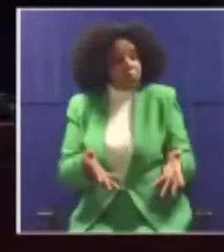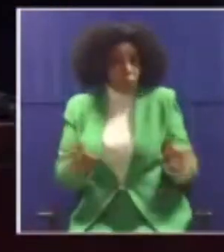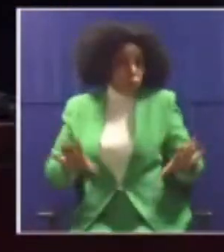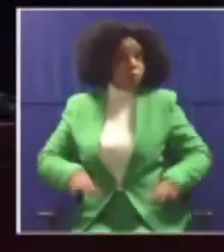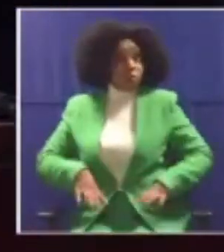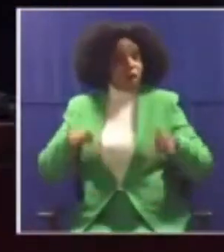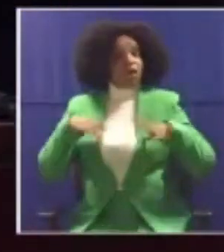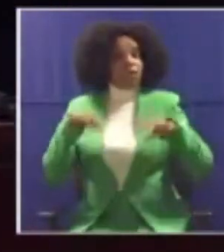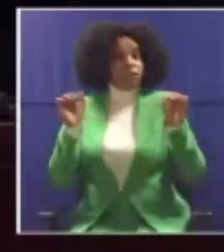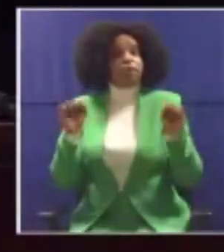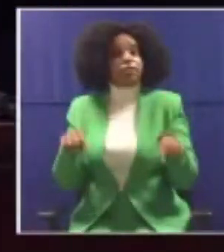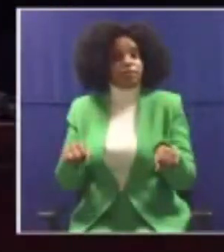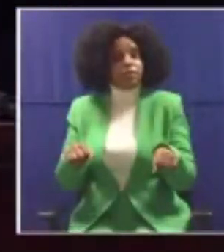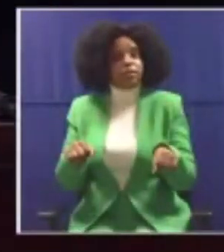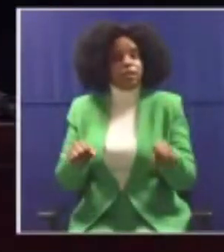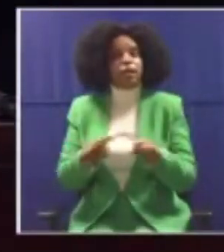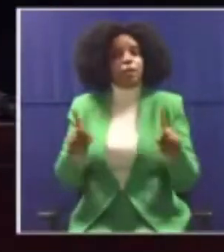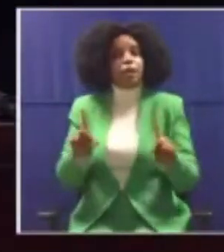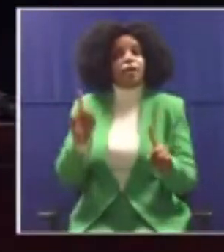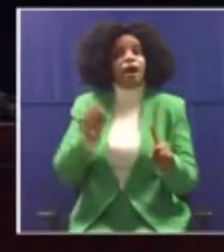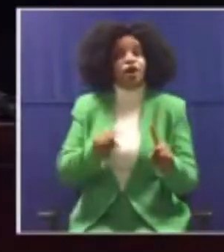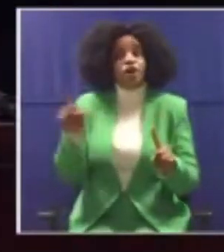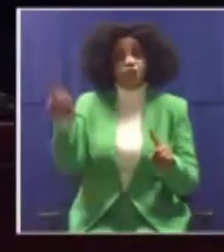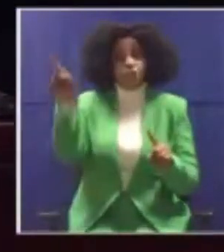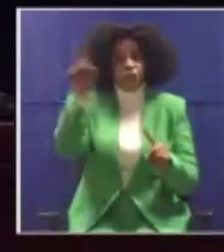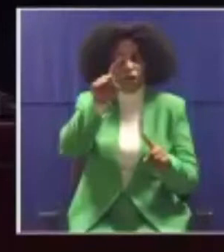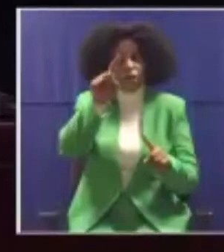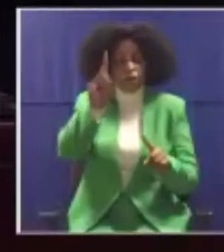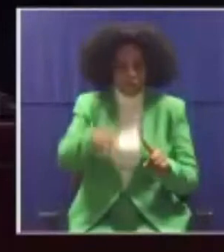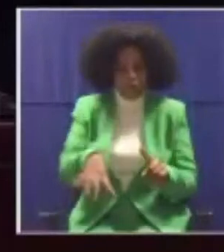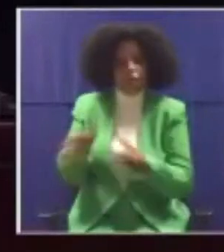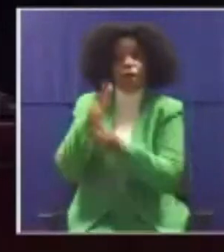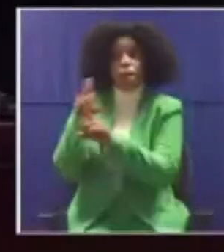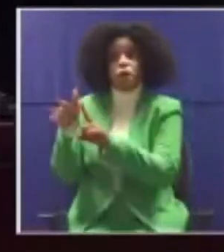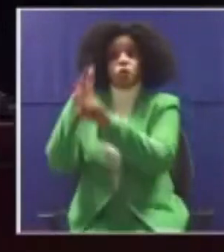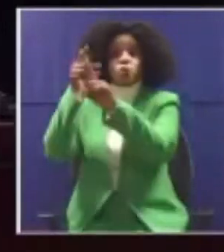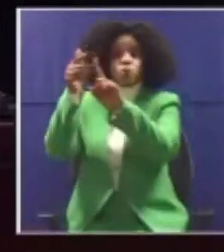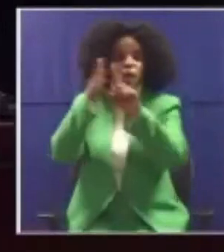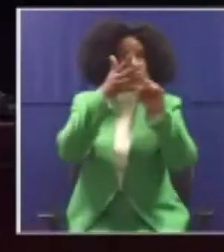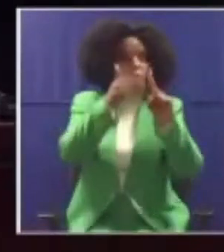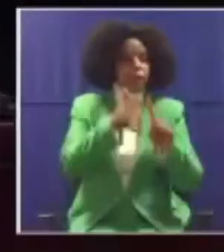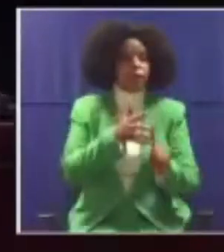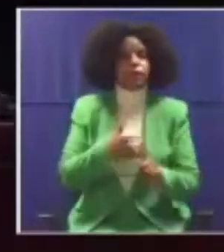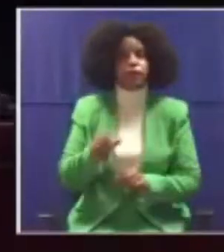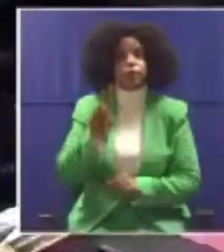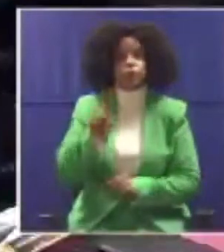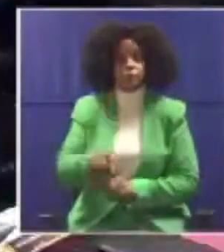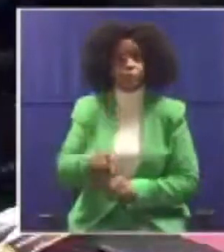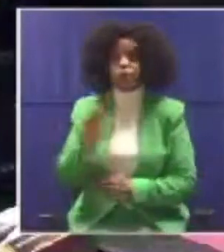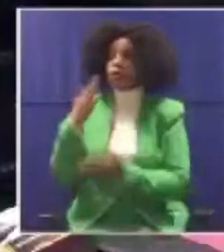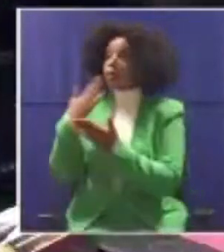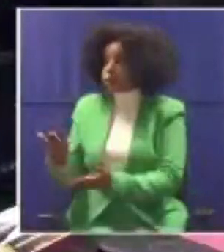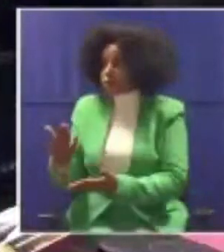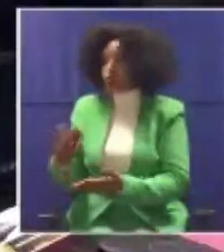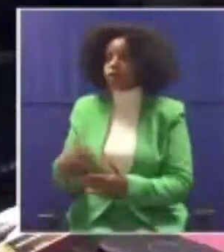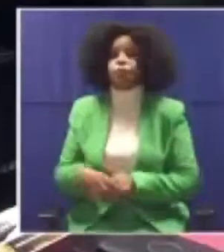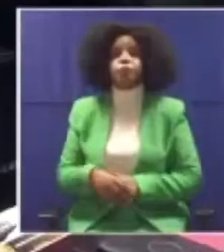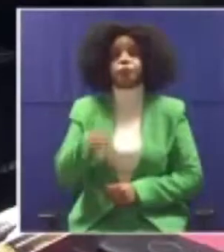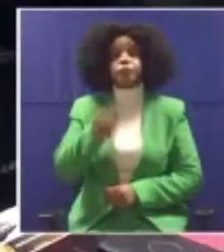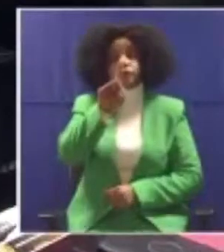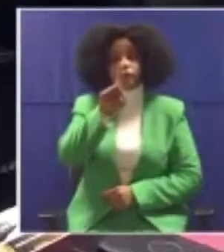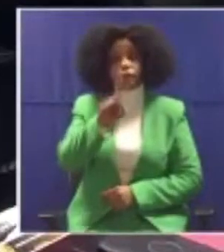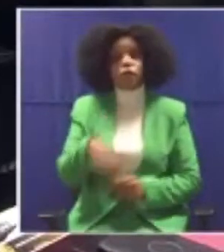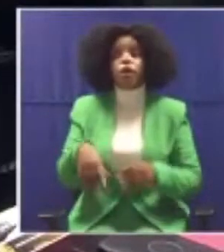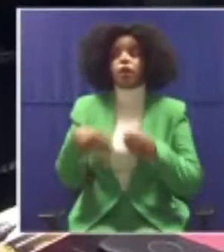that, but we need to persuade others. Thank you very much. Thank you, Honorable Deputy President. Honorable members, before I